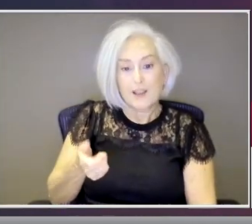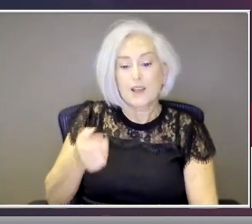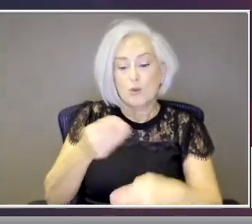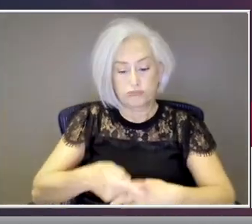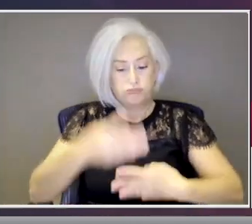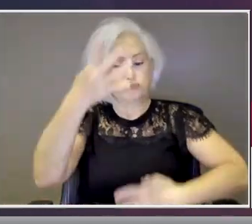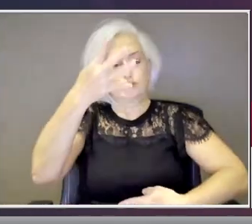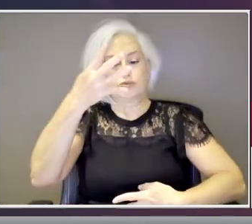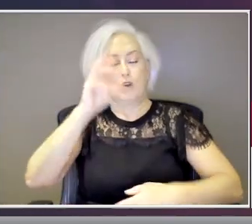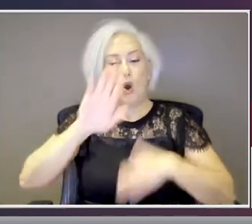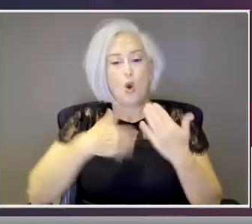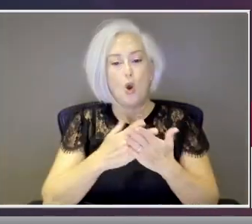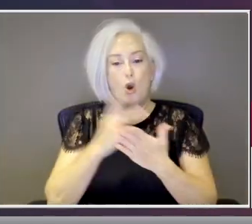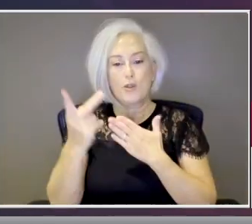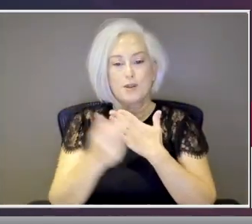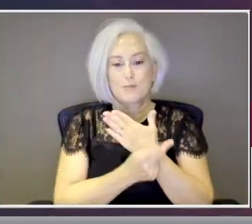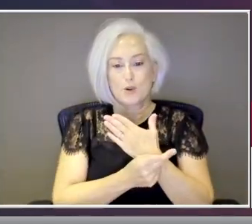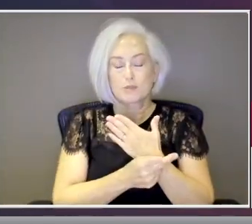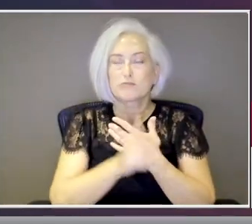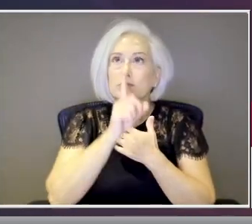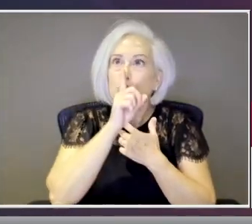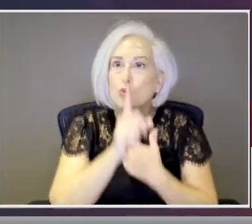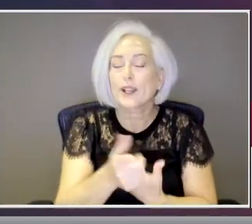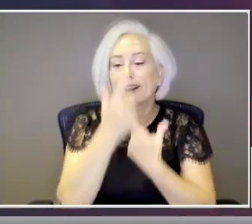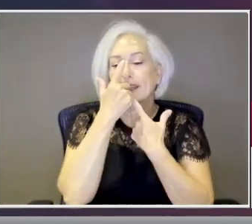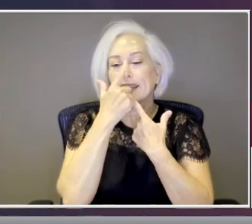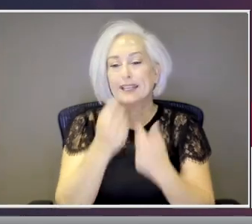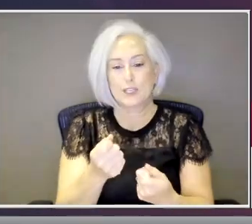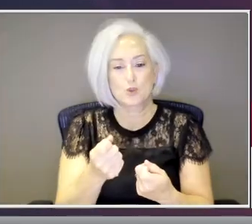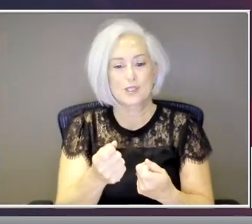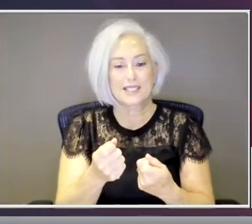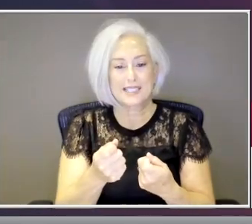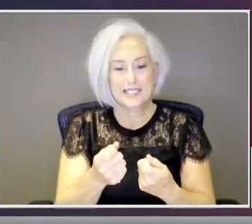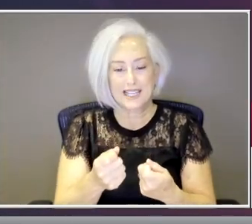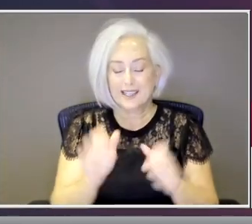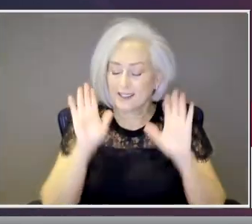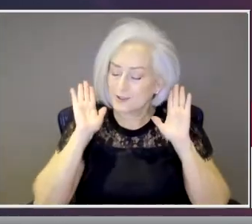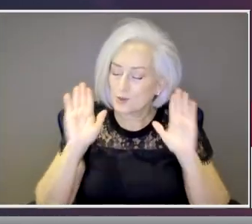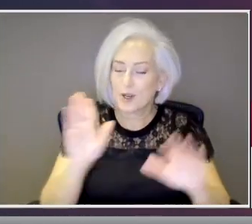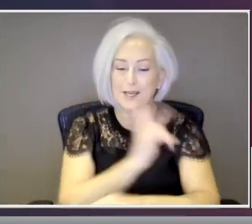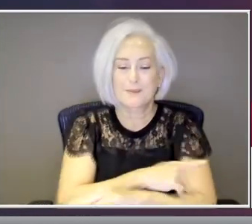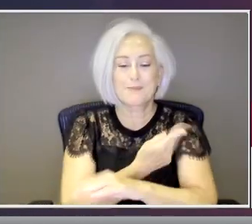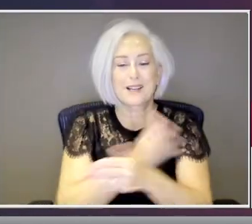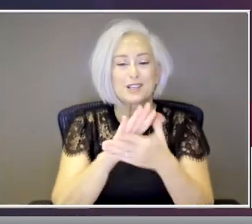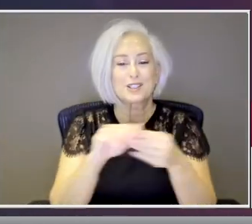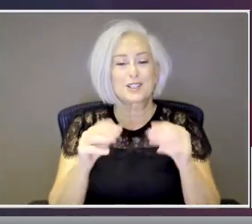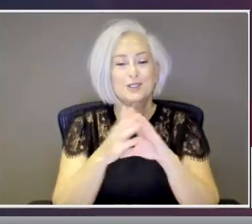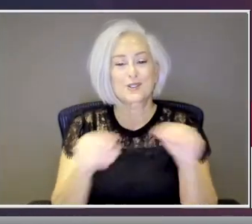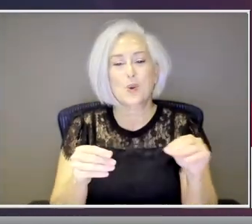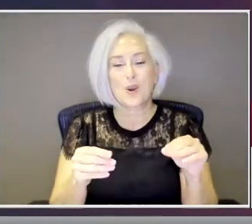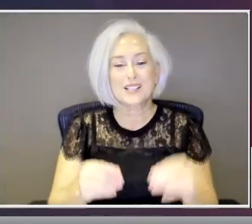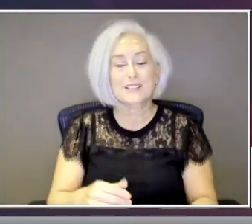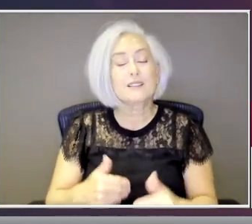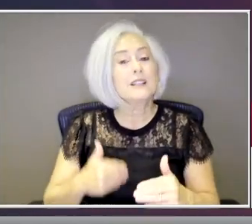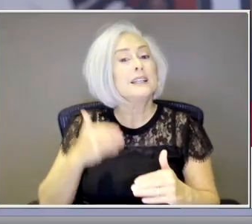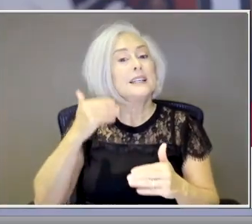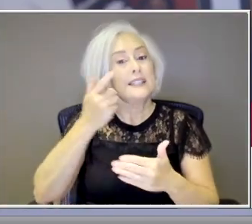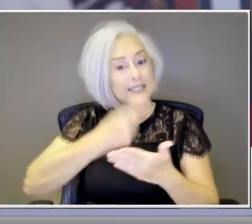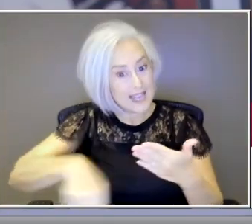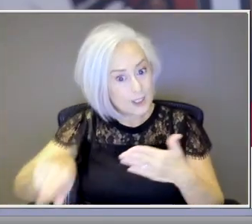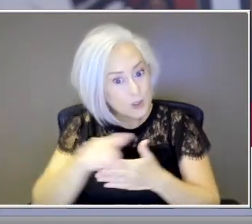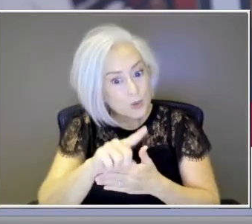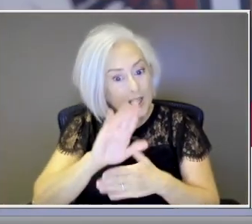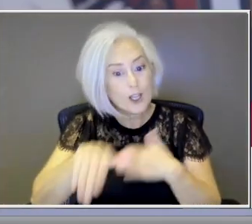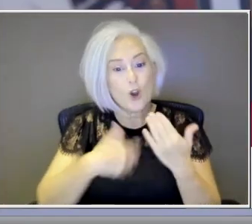programs. Really interesting viewing and fantastic patient stories as well. Coming up next week on All Things